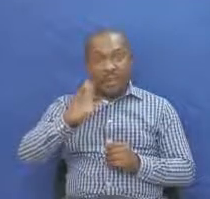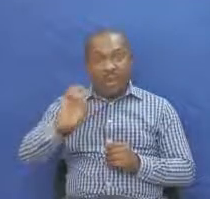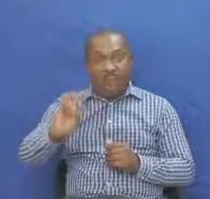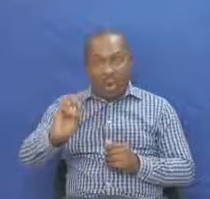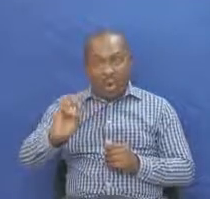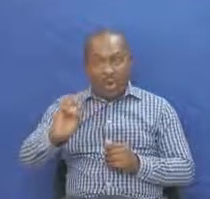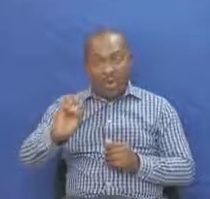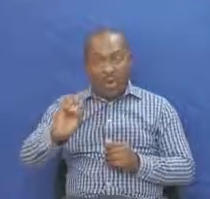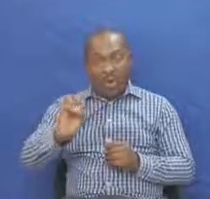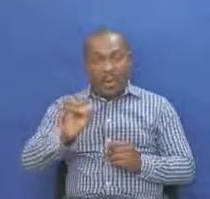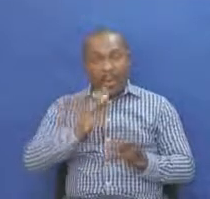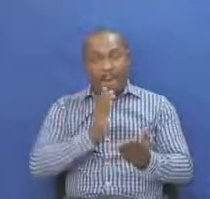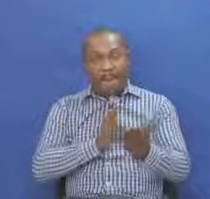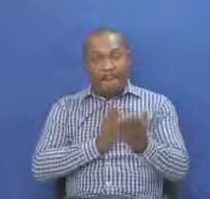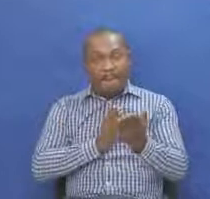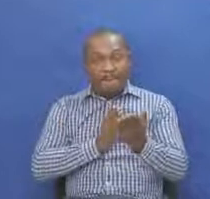in mass